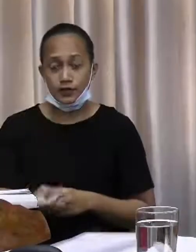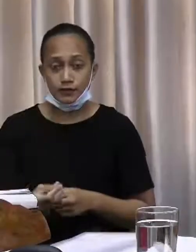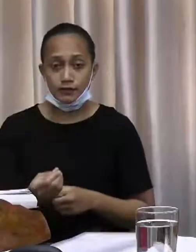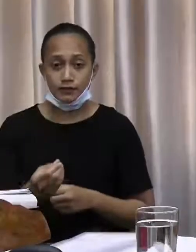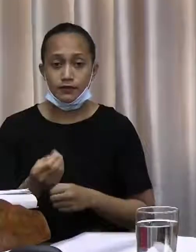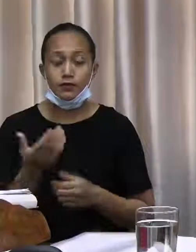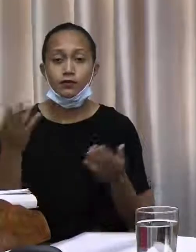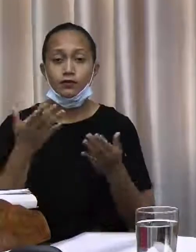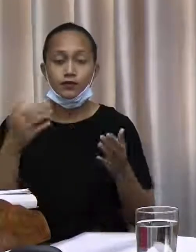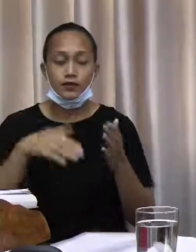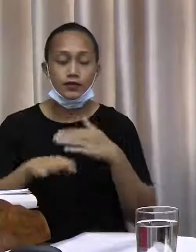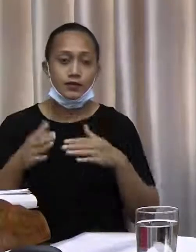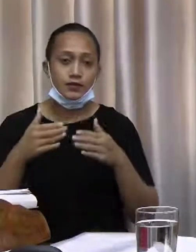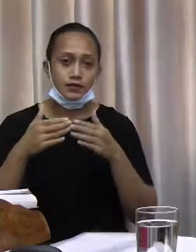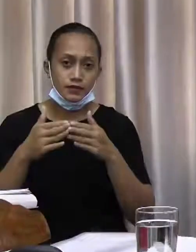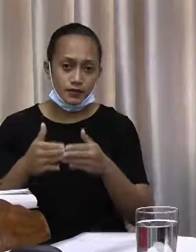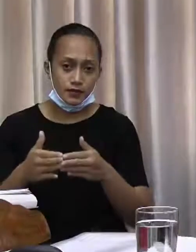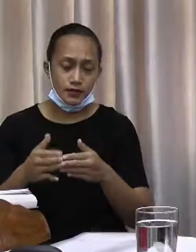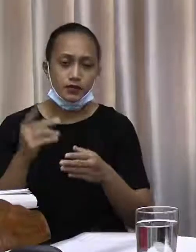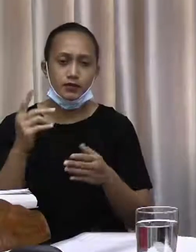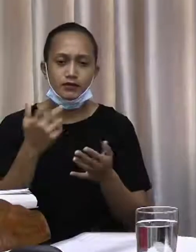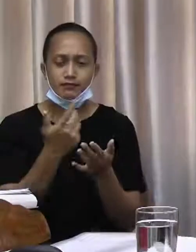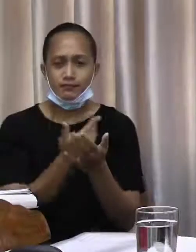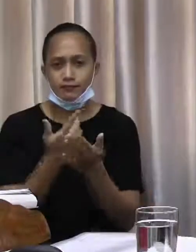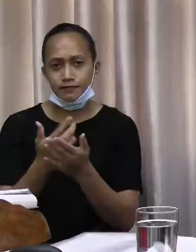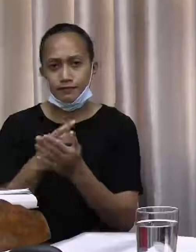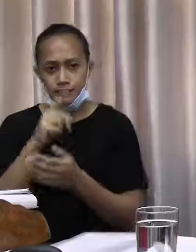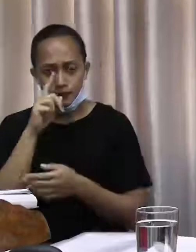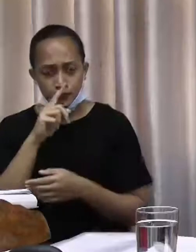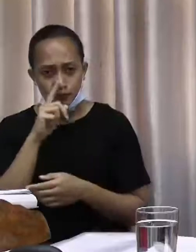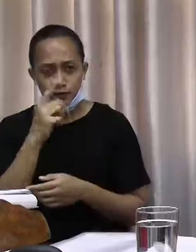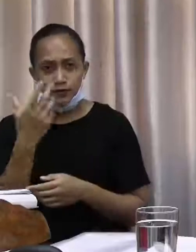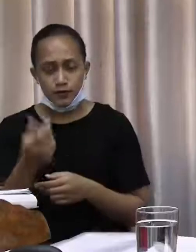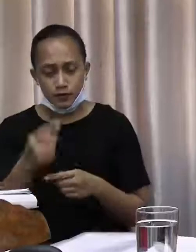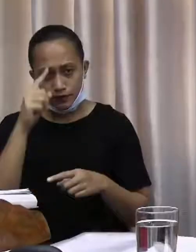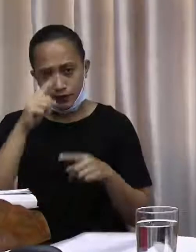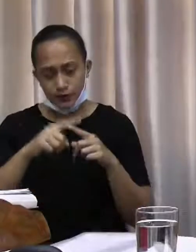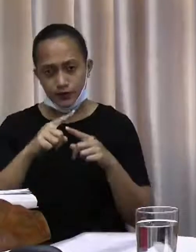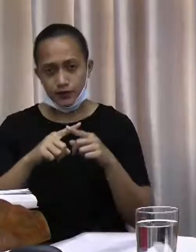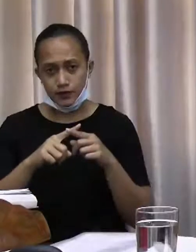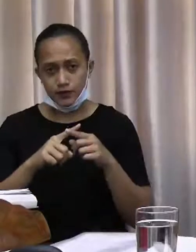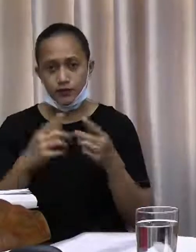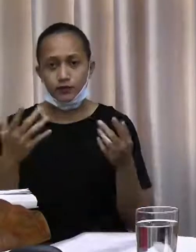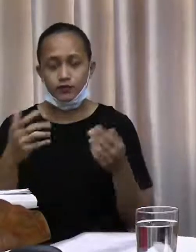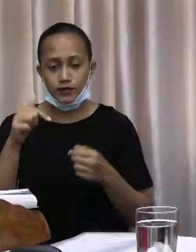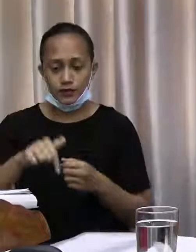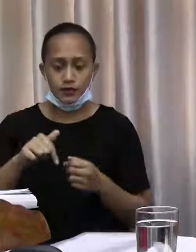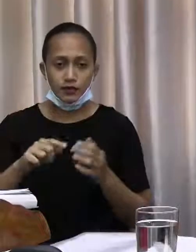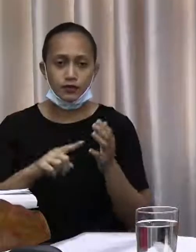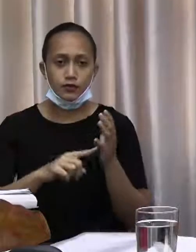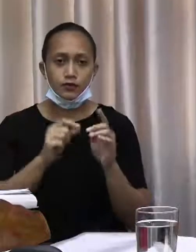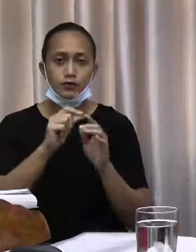Savaii ai ole totele o ila tou ua afia o loo i upolu nei.